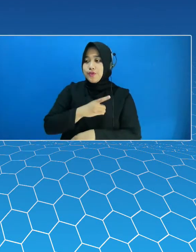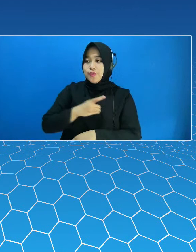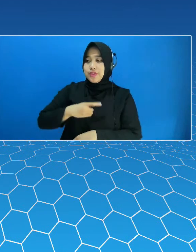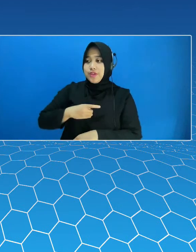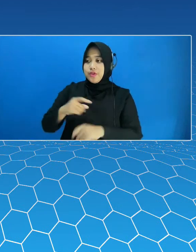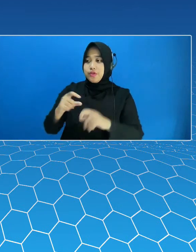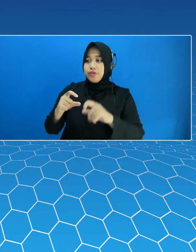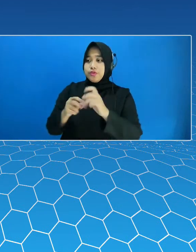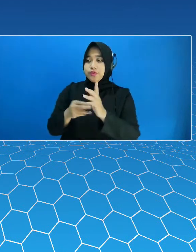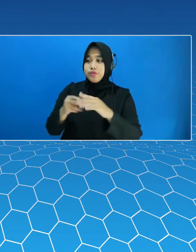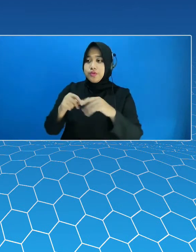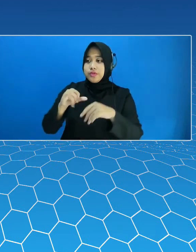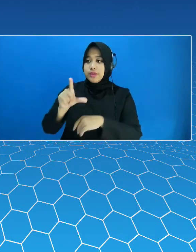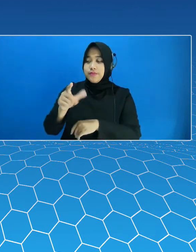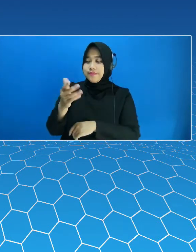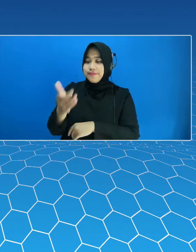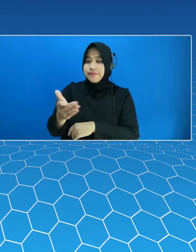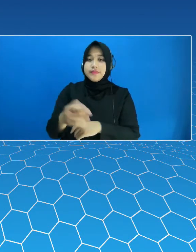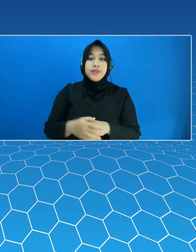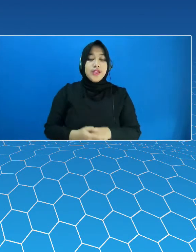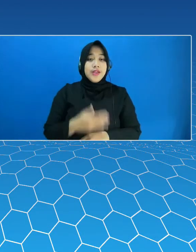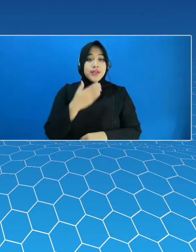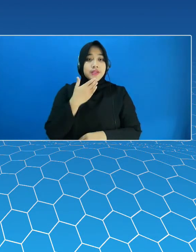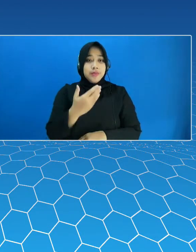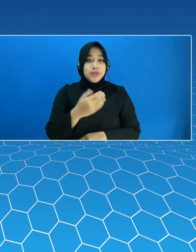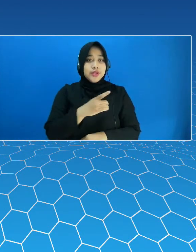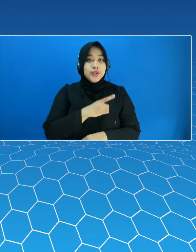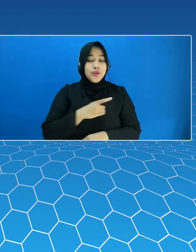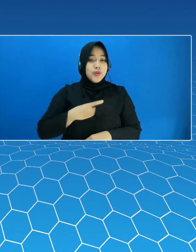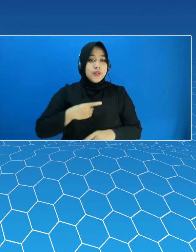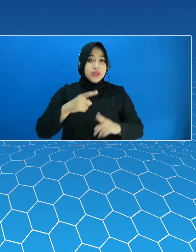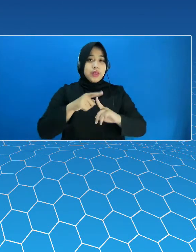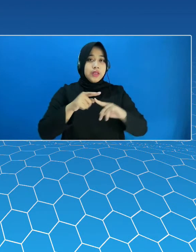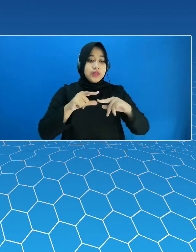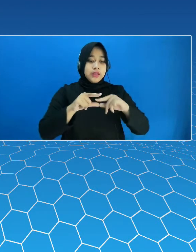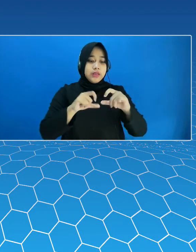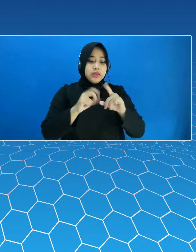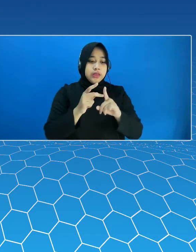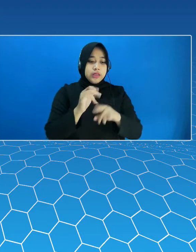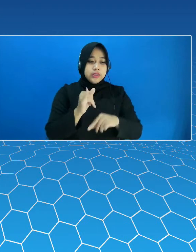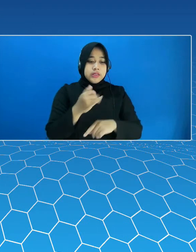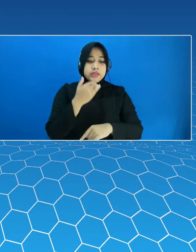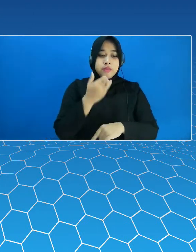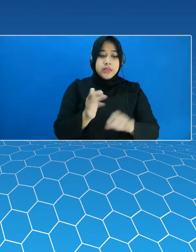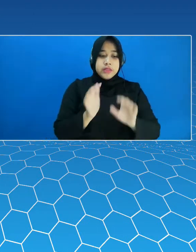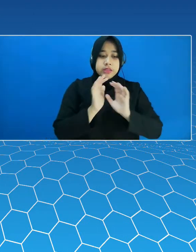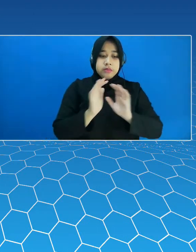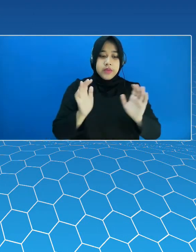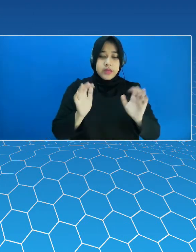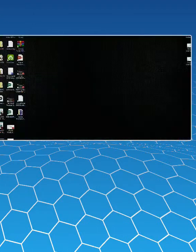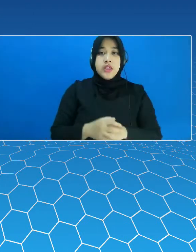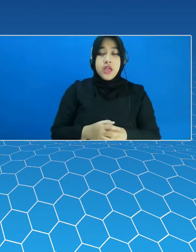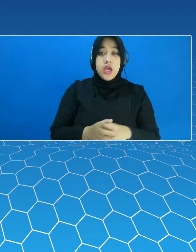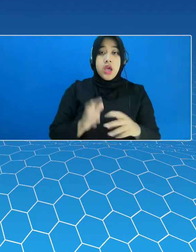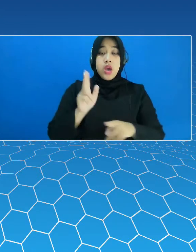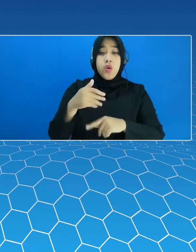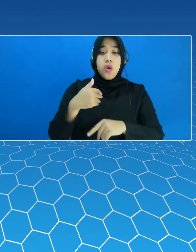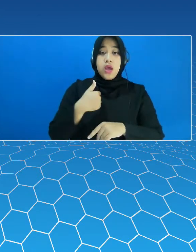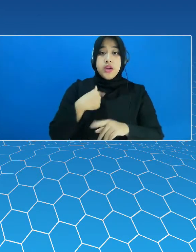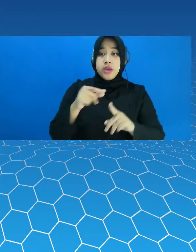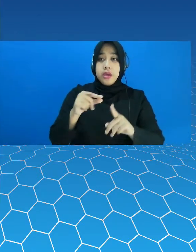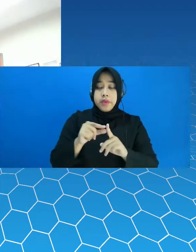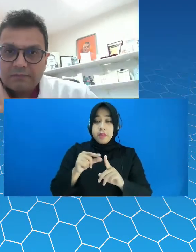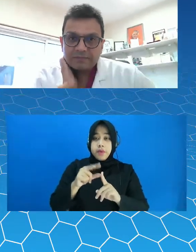Thank you, Dr. Takashi, and thank you for the invite. Can I have the slides and then I can start talking, because I think we're running a bit behind